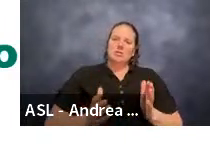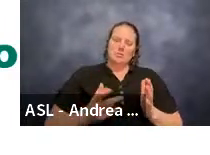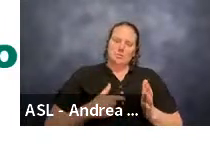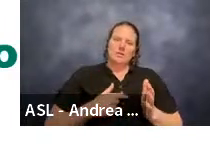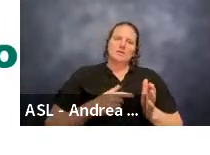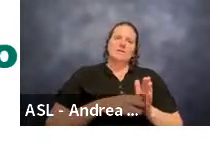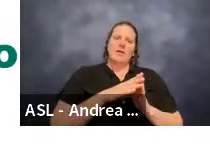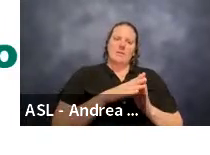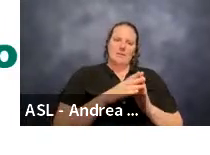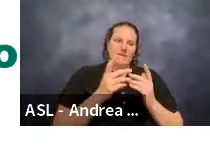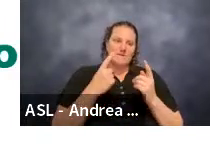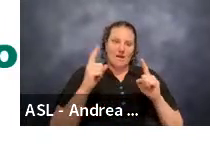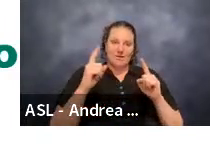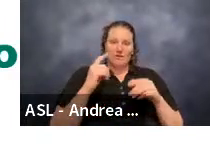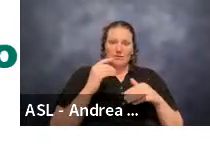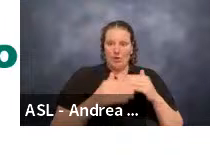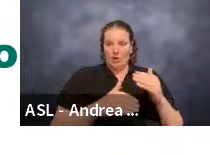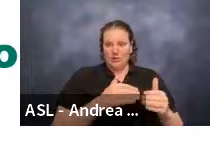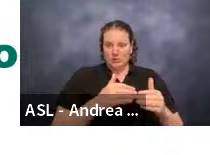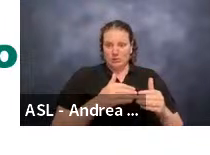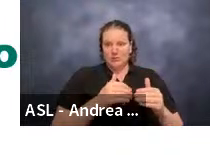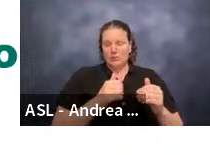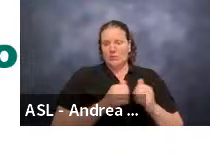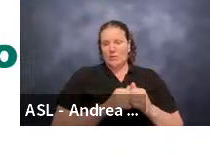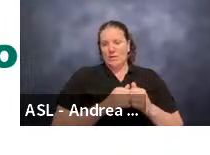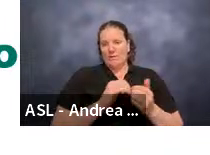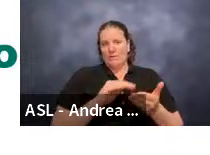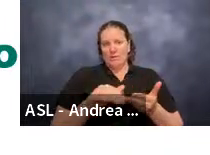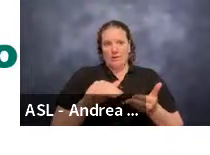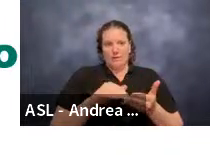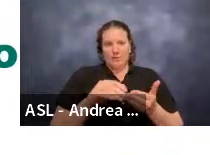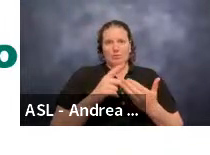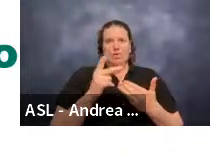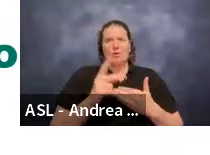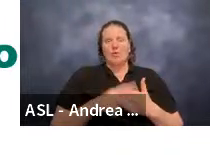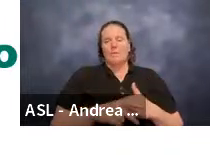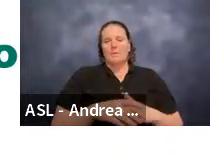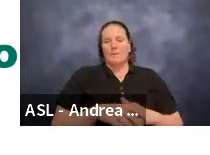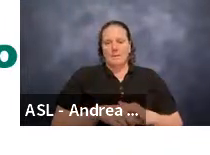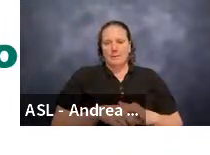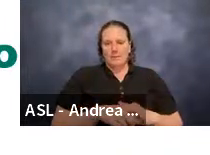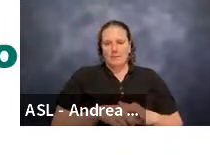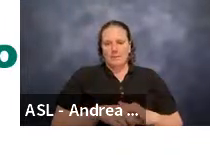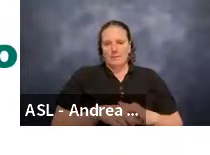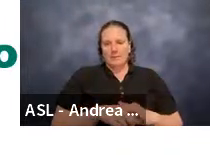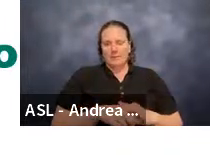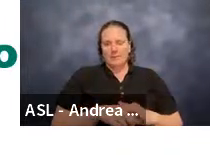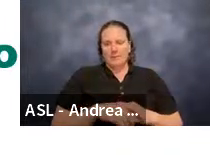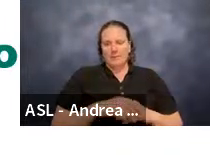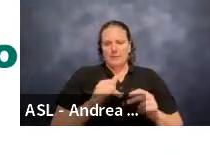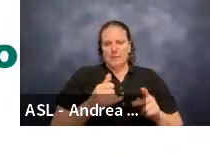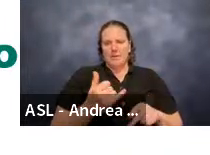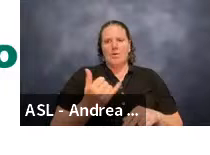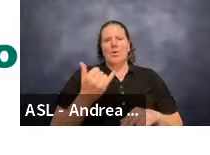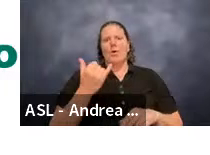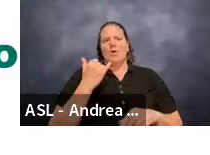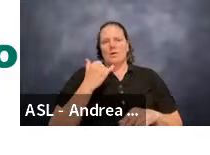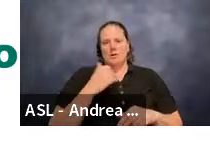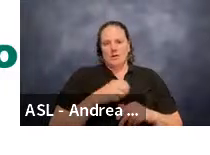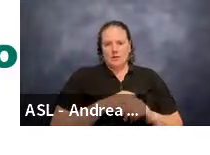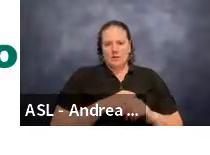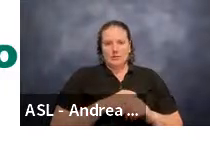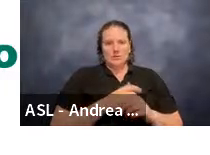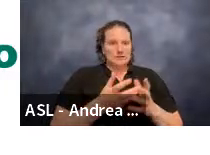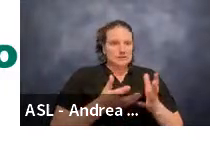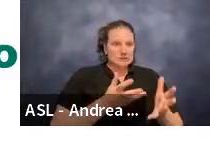effective process and forgiveness program where people call in and we can work